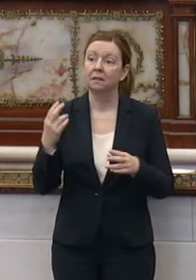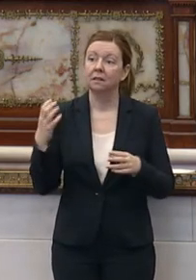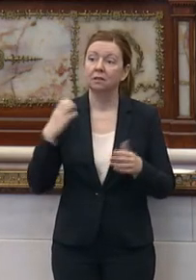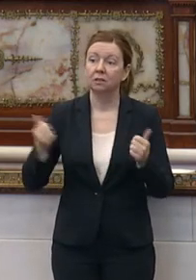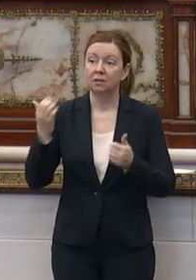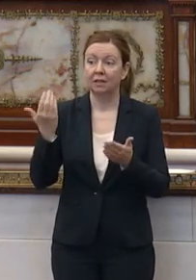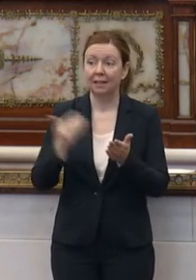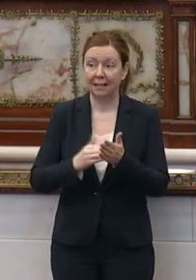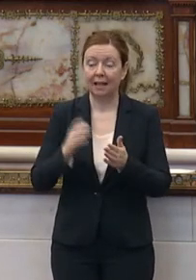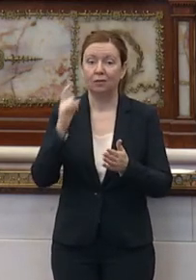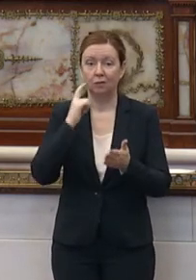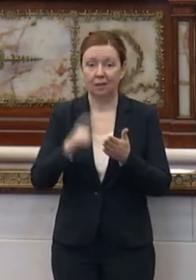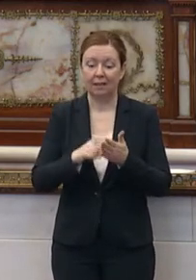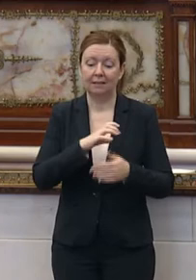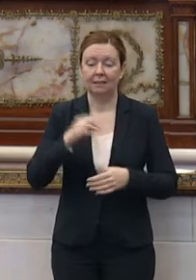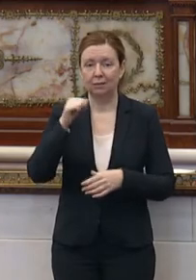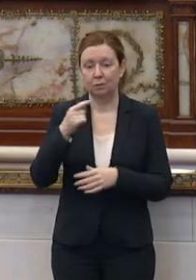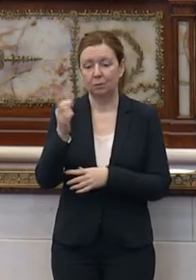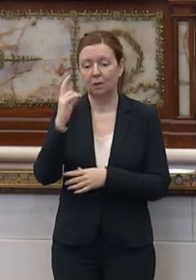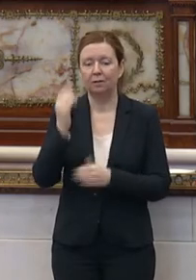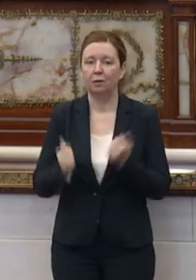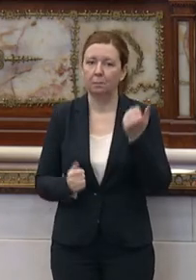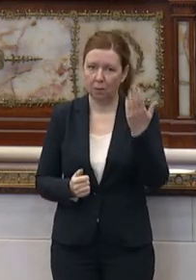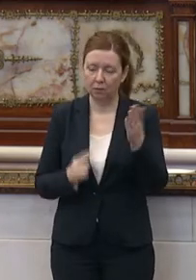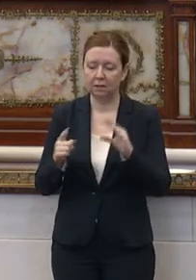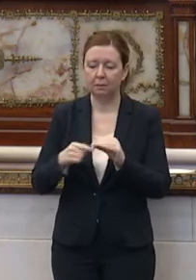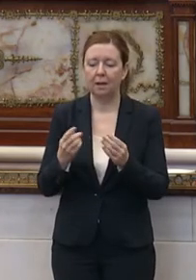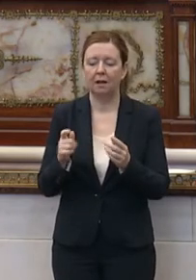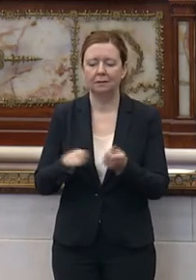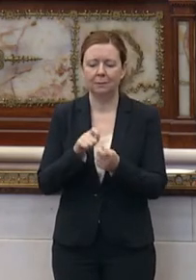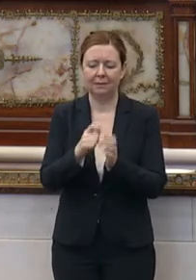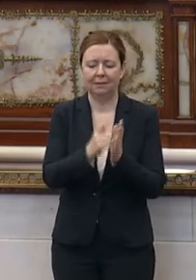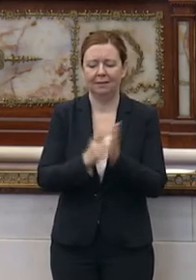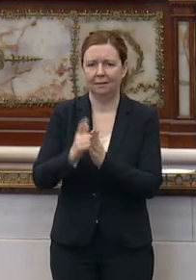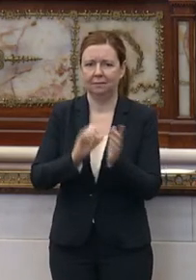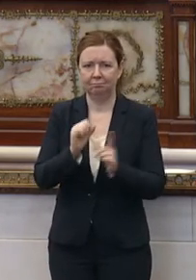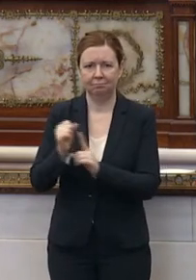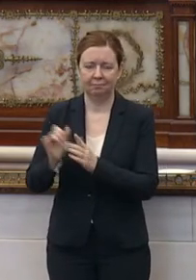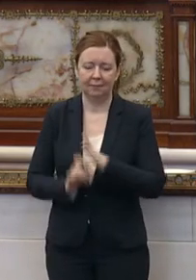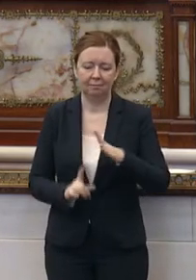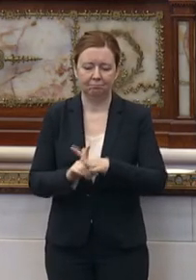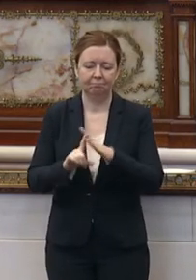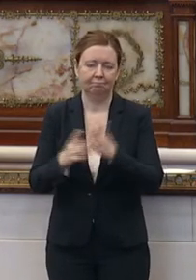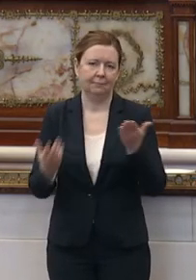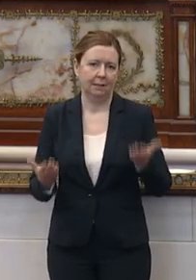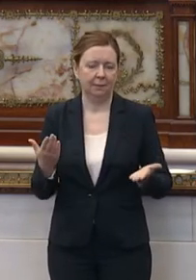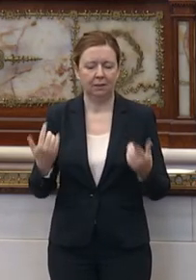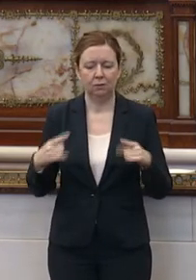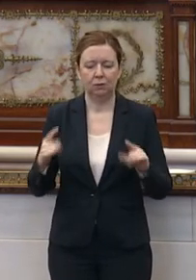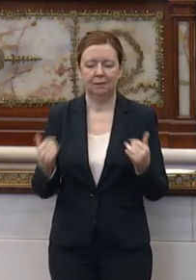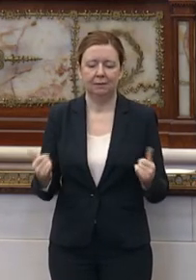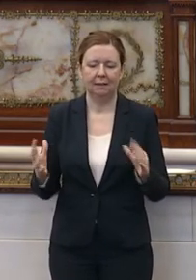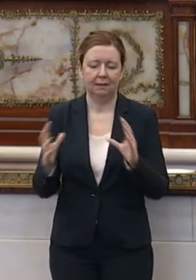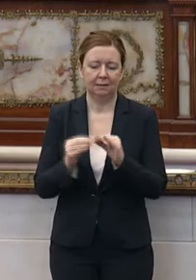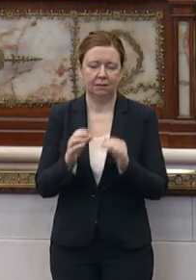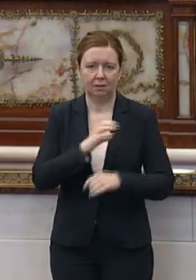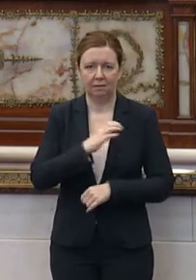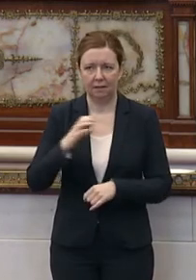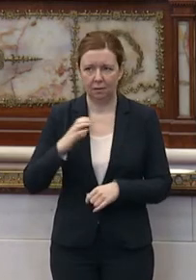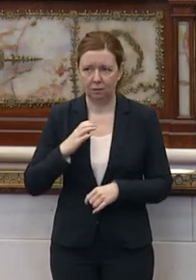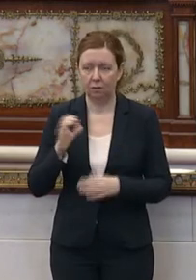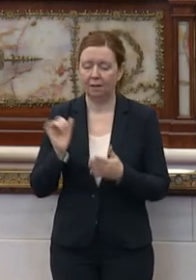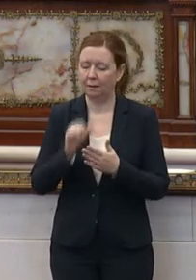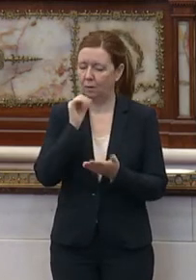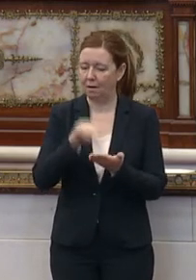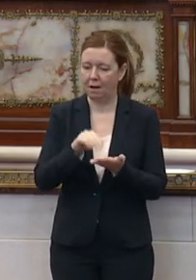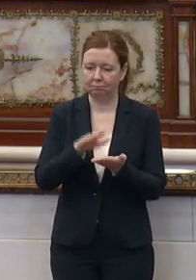again recognizes Councilwoman Parker for a motion concerning certain legislative matters that may arise during the course of today's session of council and